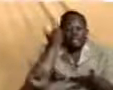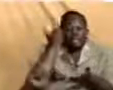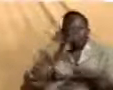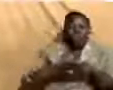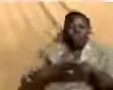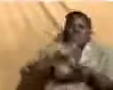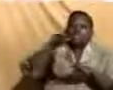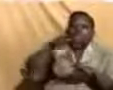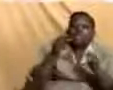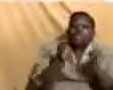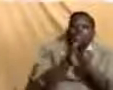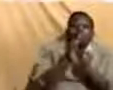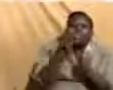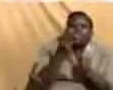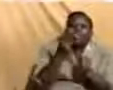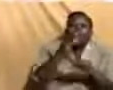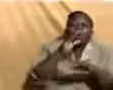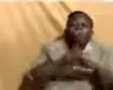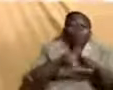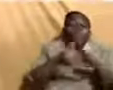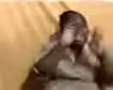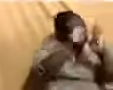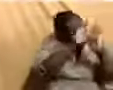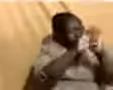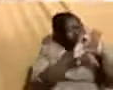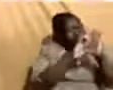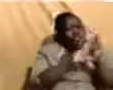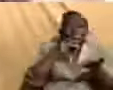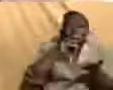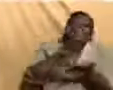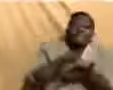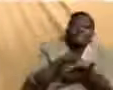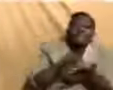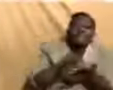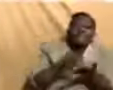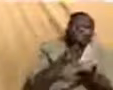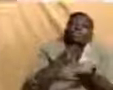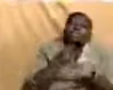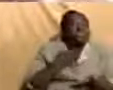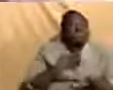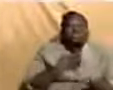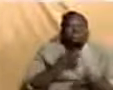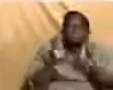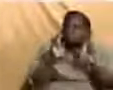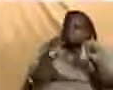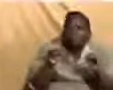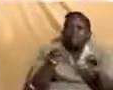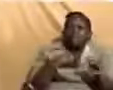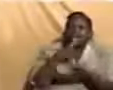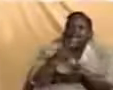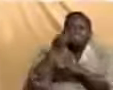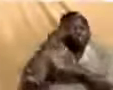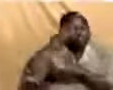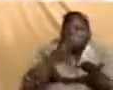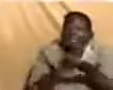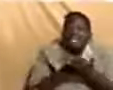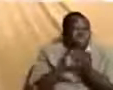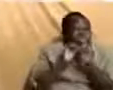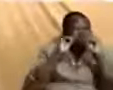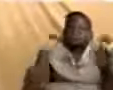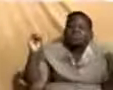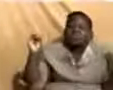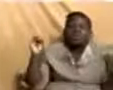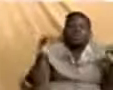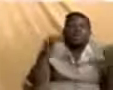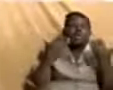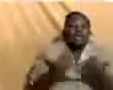Justice Lenaola, it was on a constitutional matter. It was not on a civil matter. I was not seeking any money from them. No.